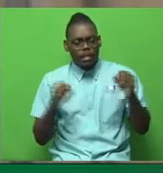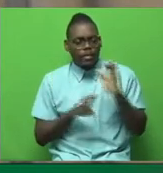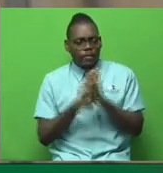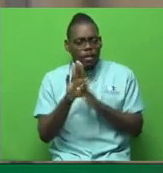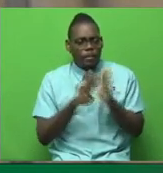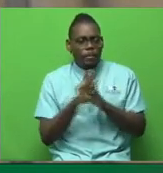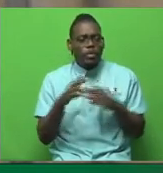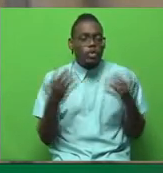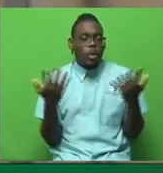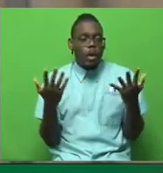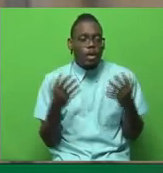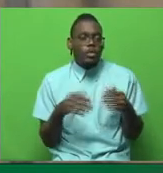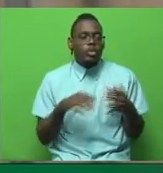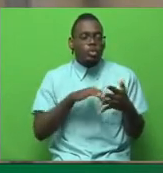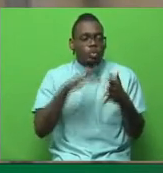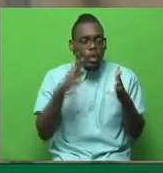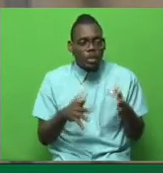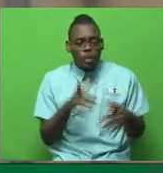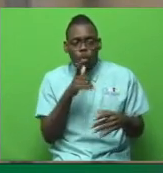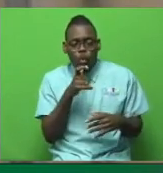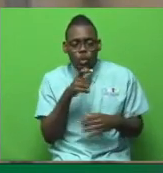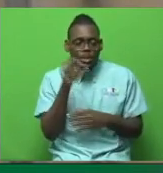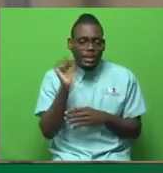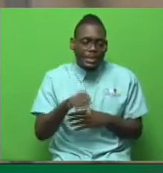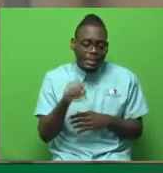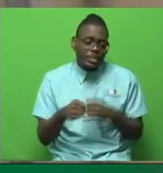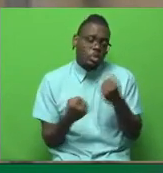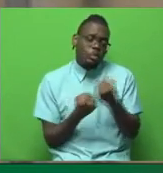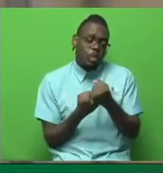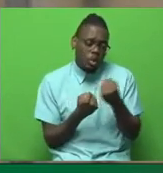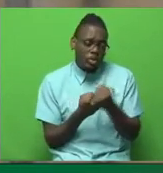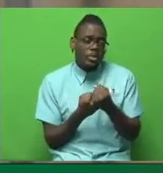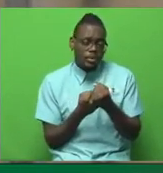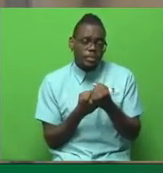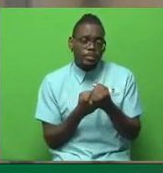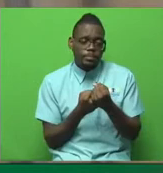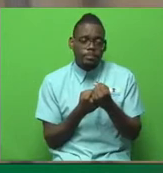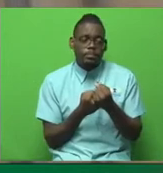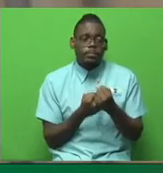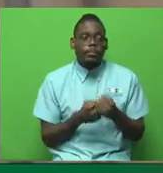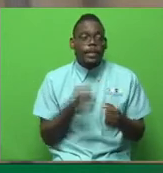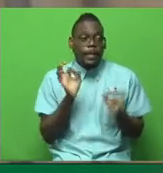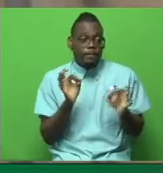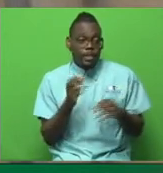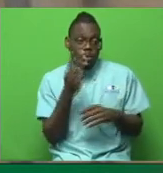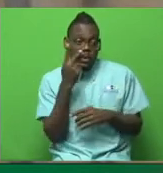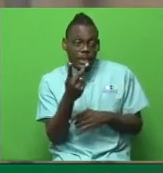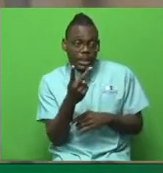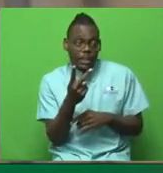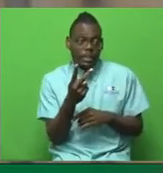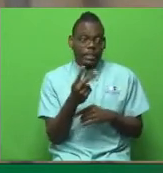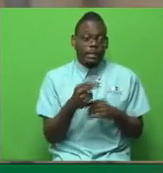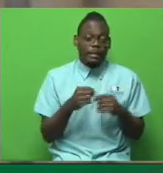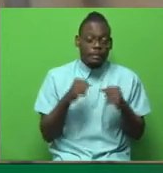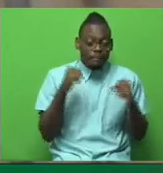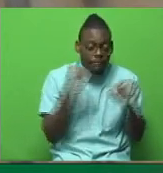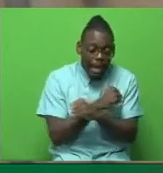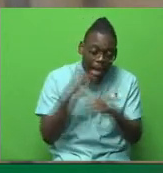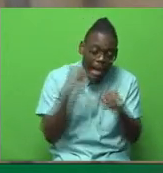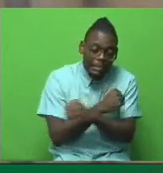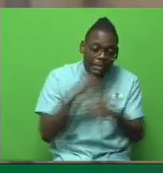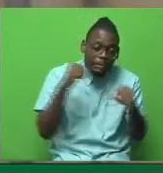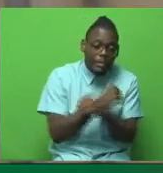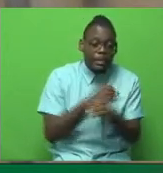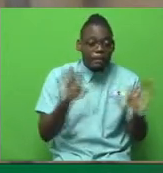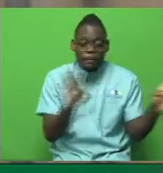students who need support who are crying outfit when we see students misbehaving and fighting and so on it is a cry for help